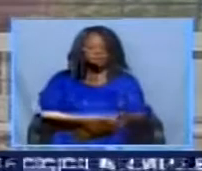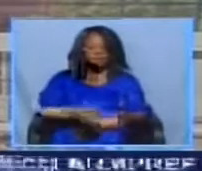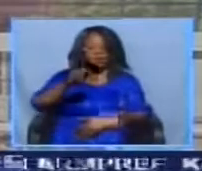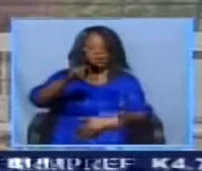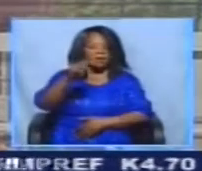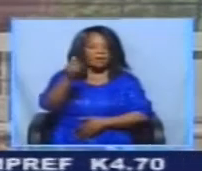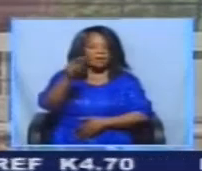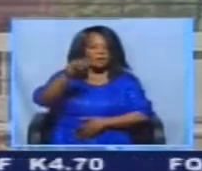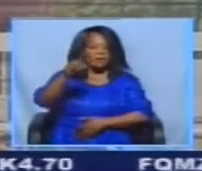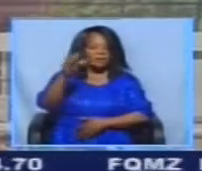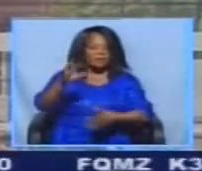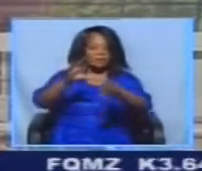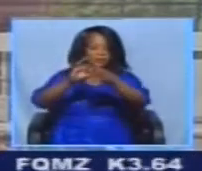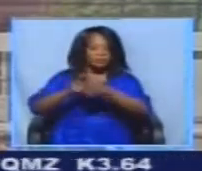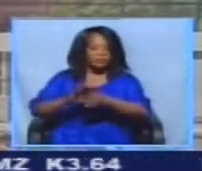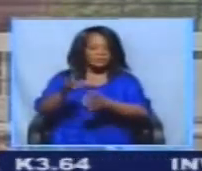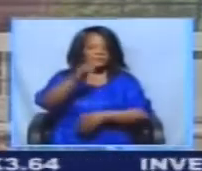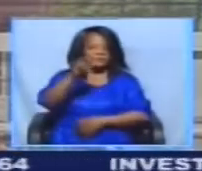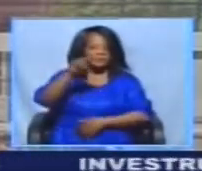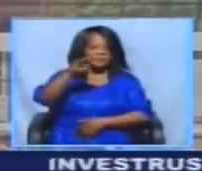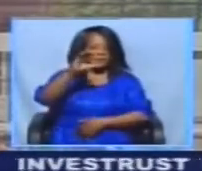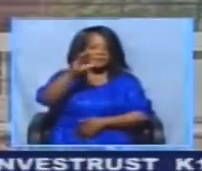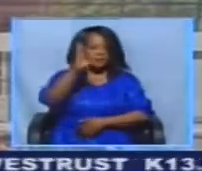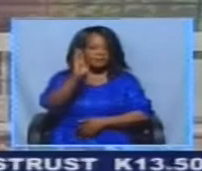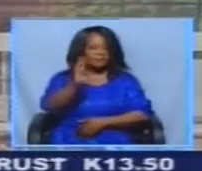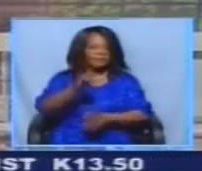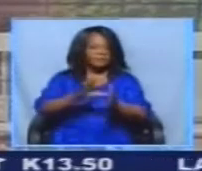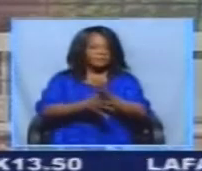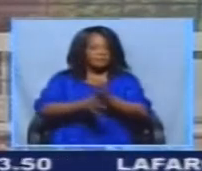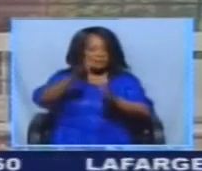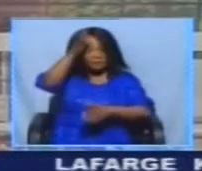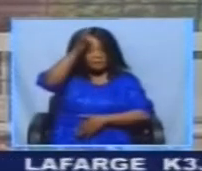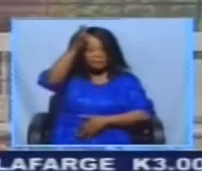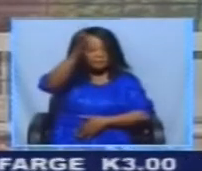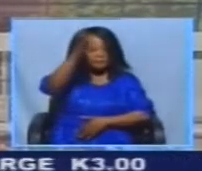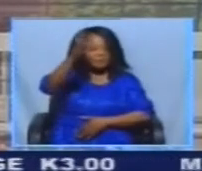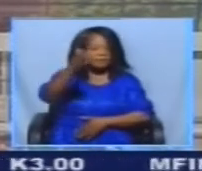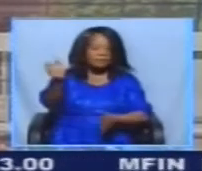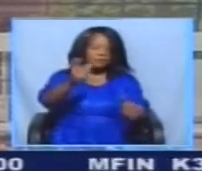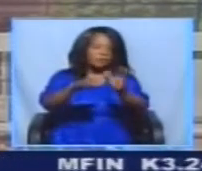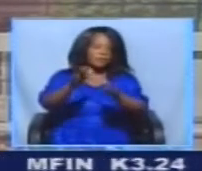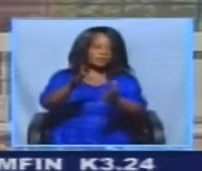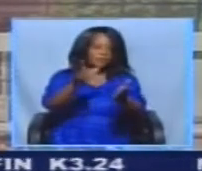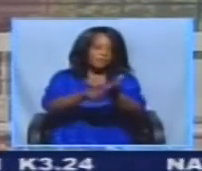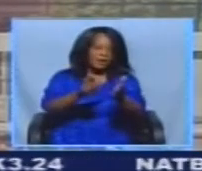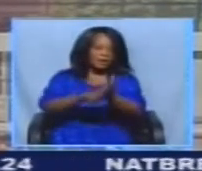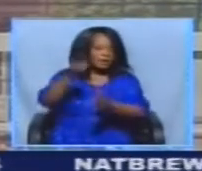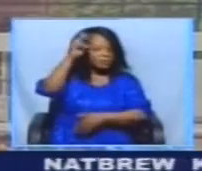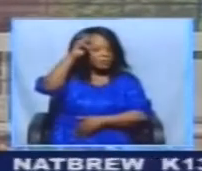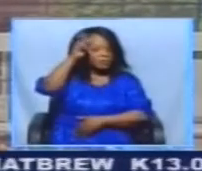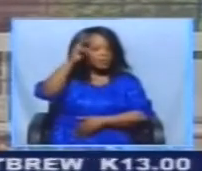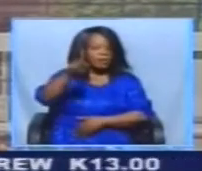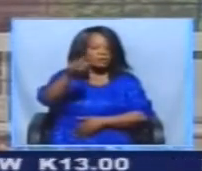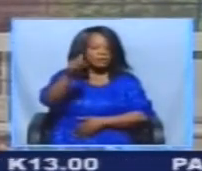Lucky Sichula, has told ZNBC News that his grandfather will be put to rest at Lusaka's Memorial Park. This will be